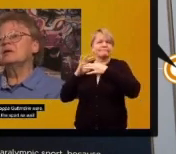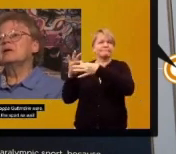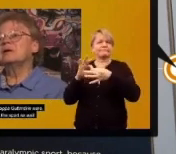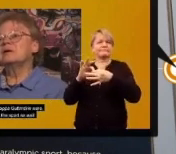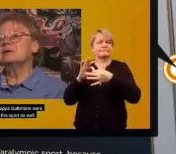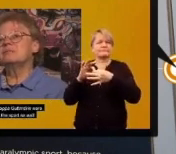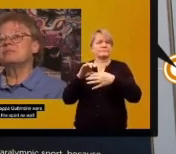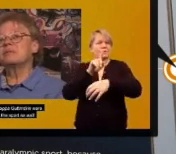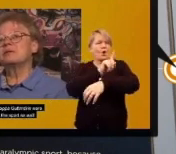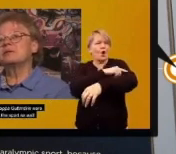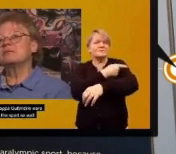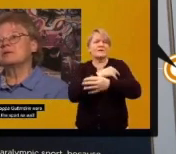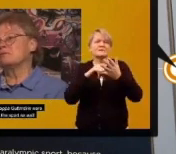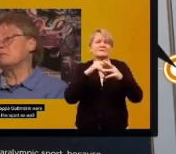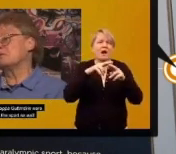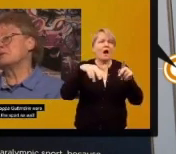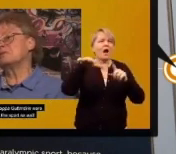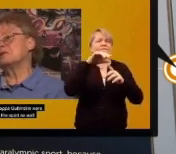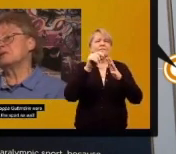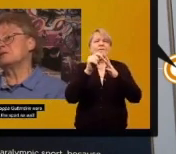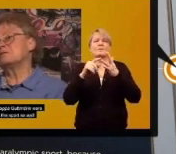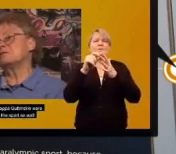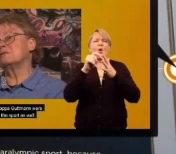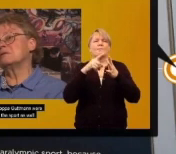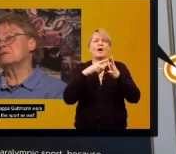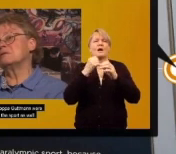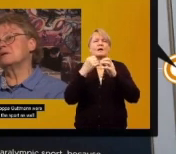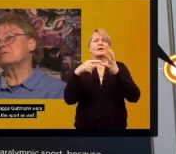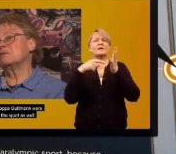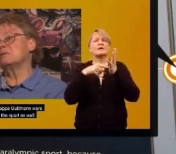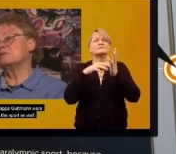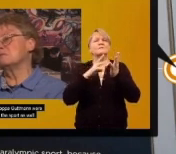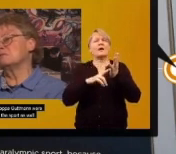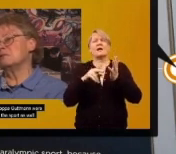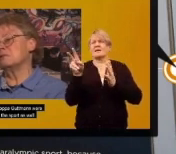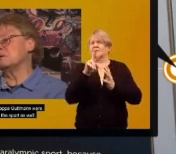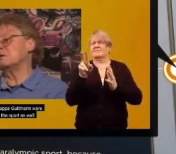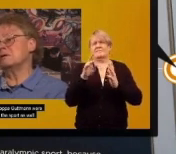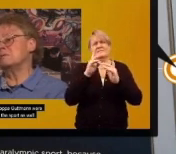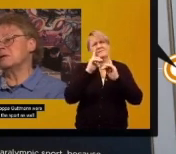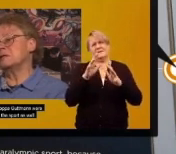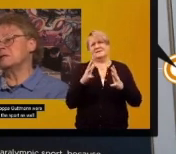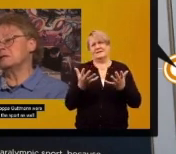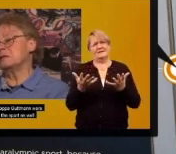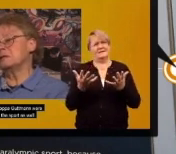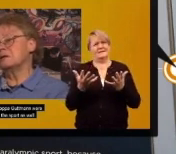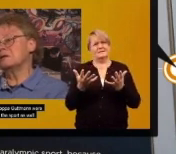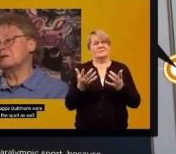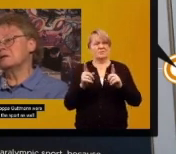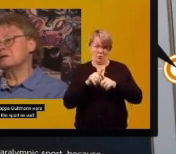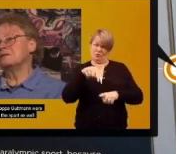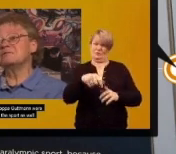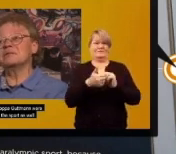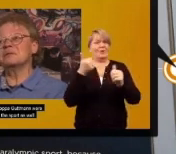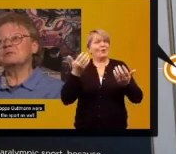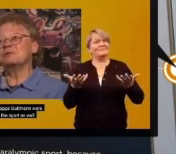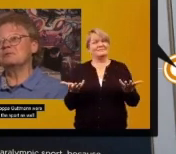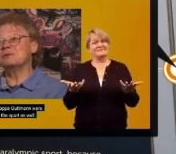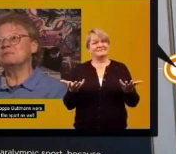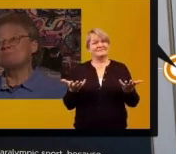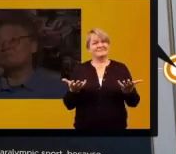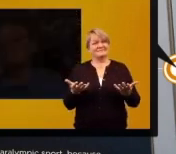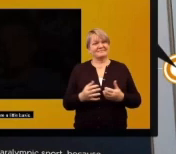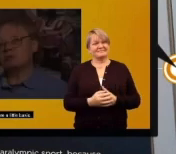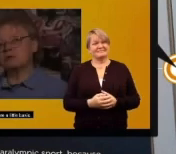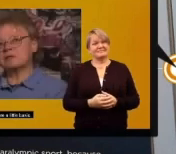camaraderie. The hospital staff and Papa Gutman were amazing, and there was the sport